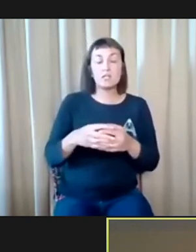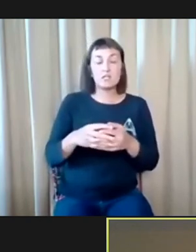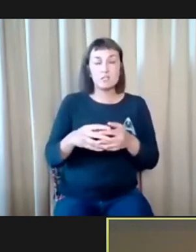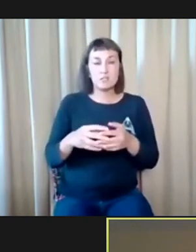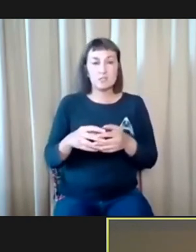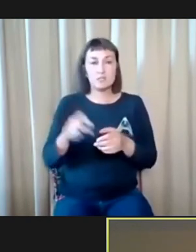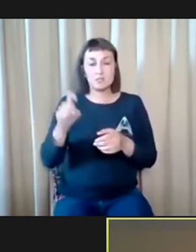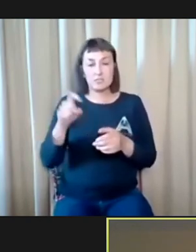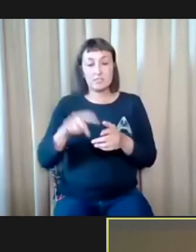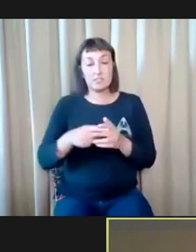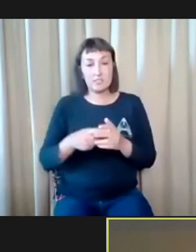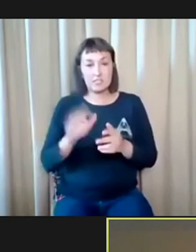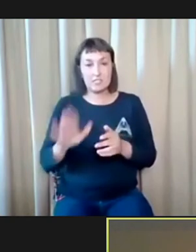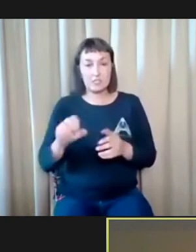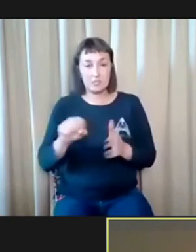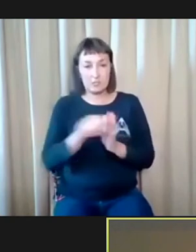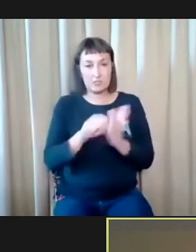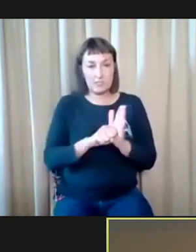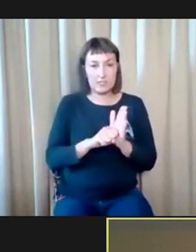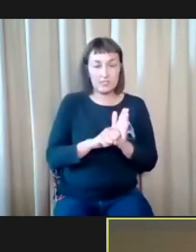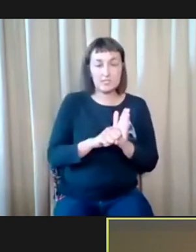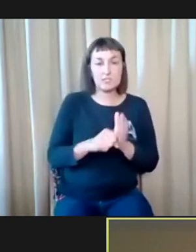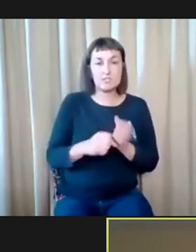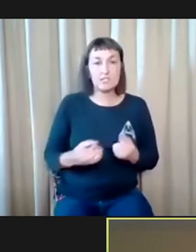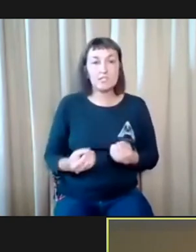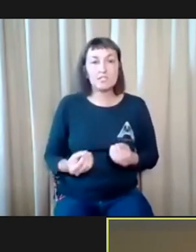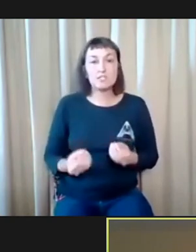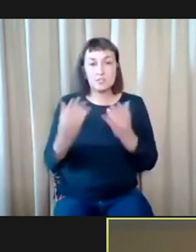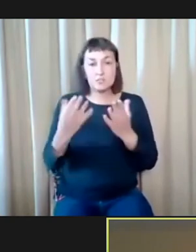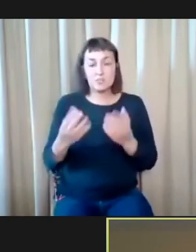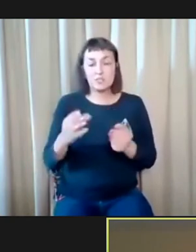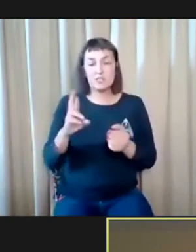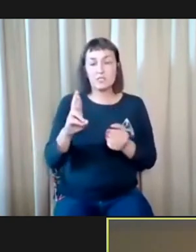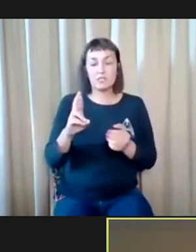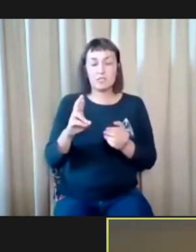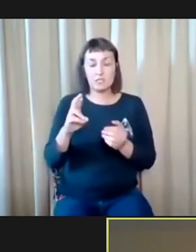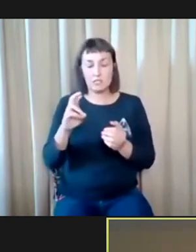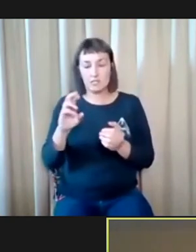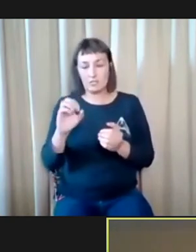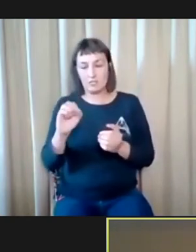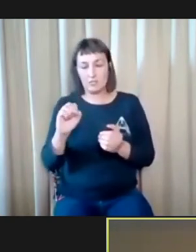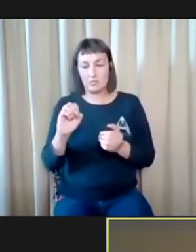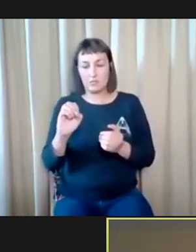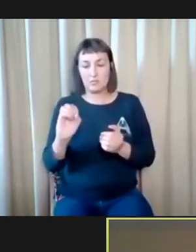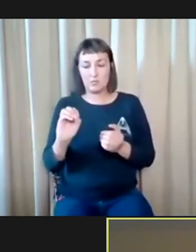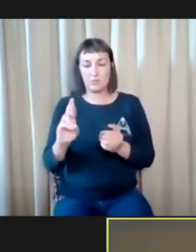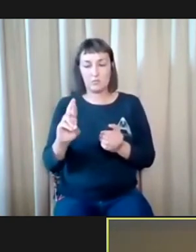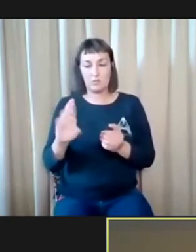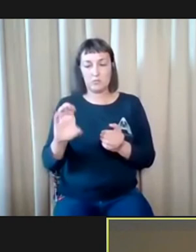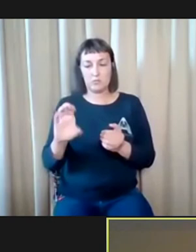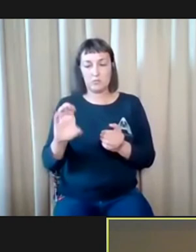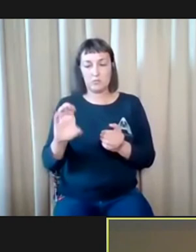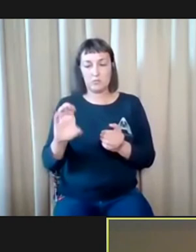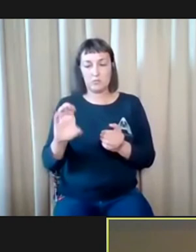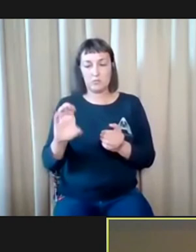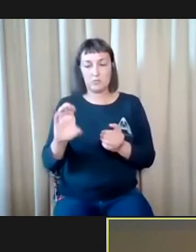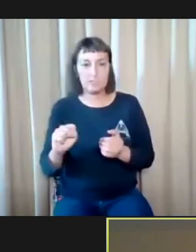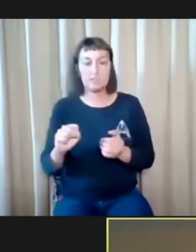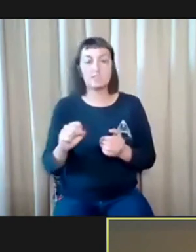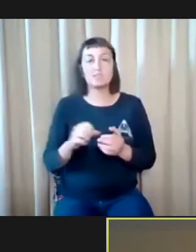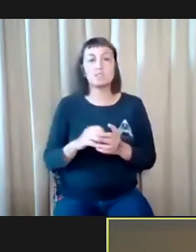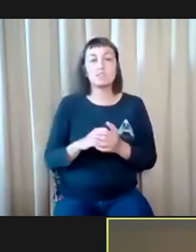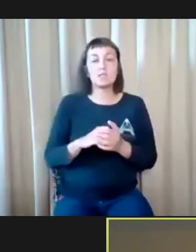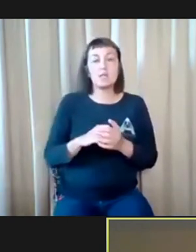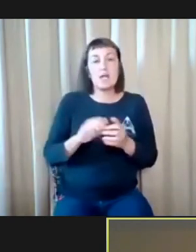has lots of resources for doing research on wildlife killing contests, and then how to